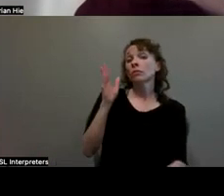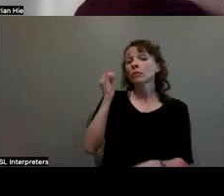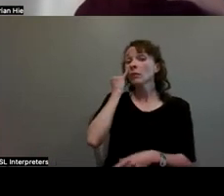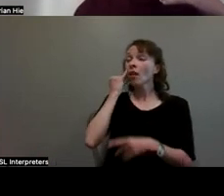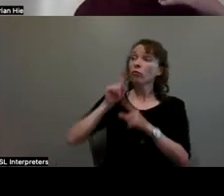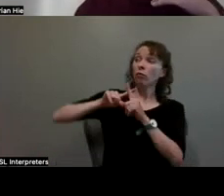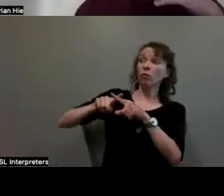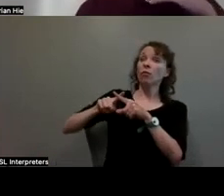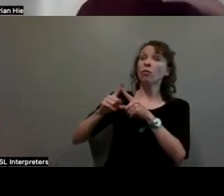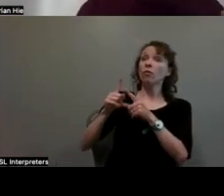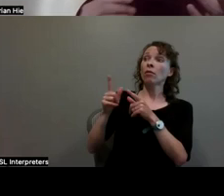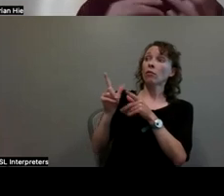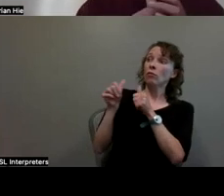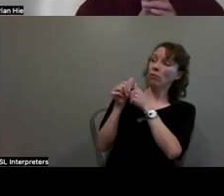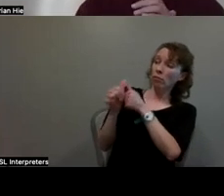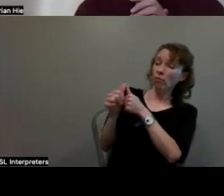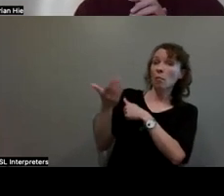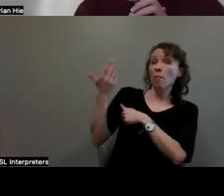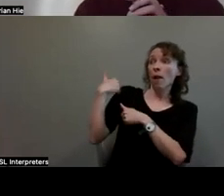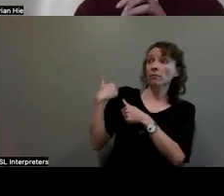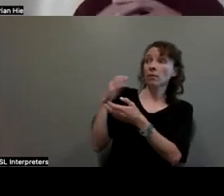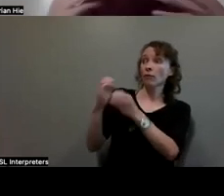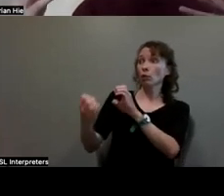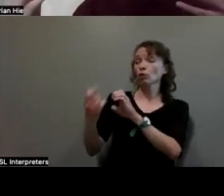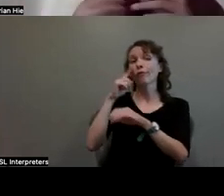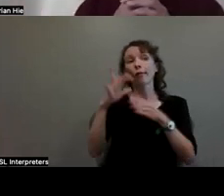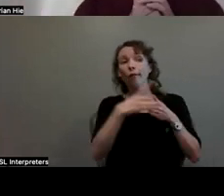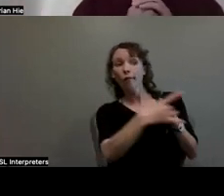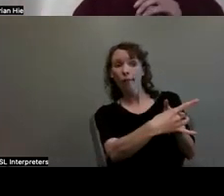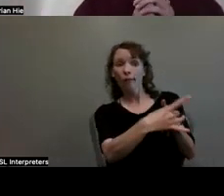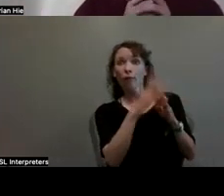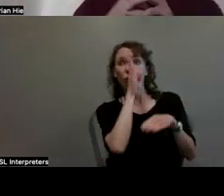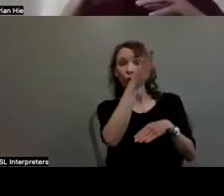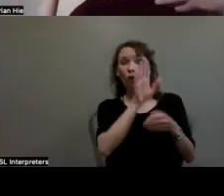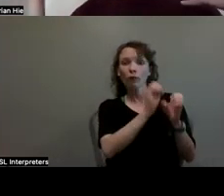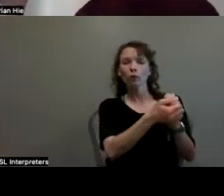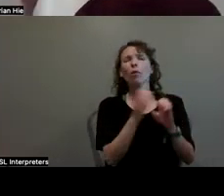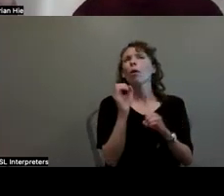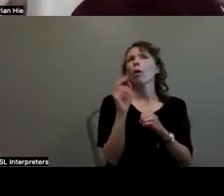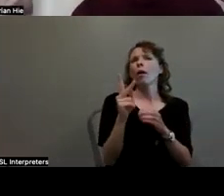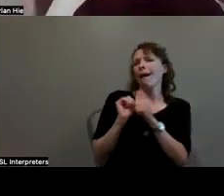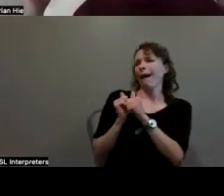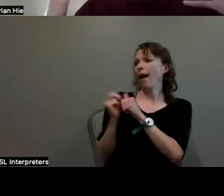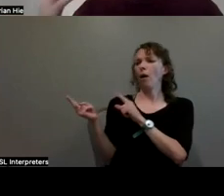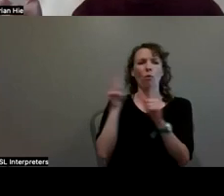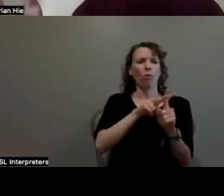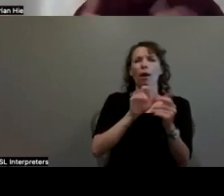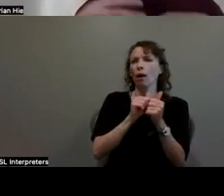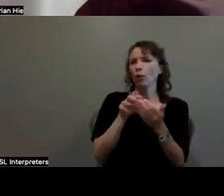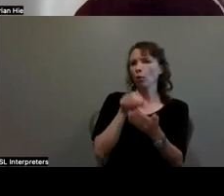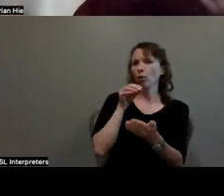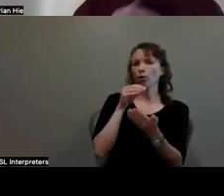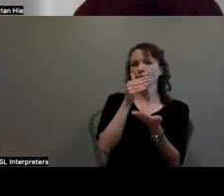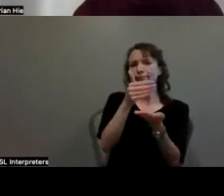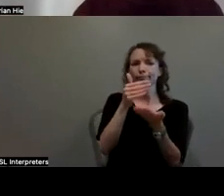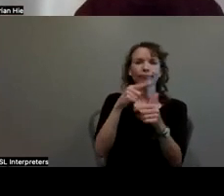to guide artificial evolution, how do we kind of learn properties,